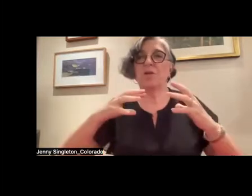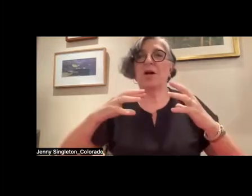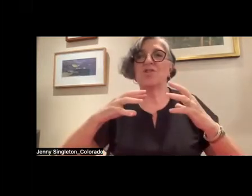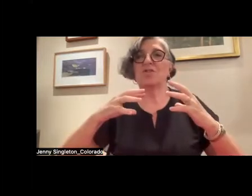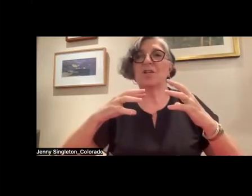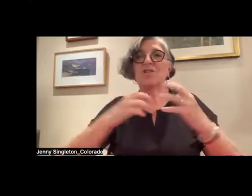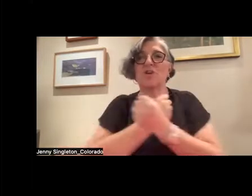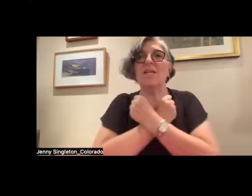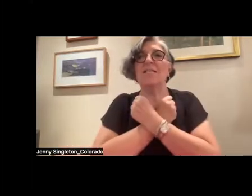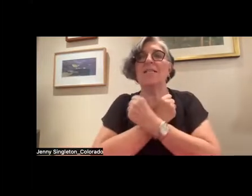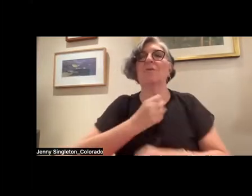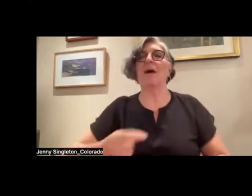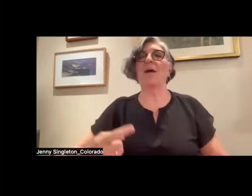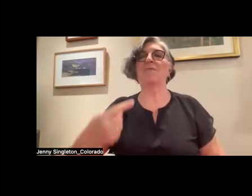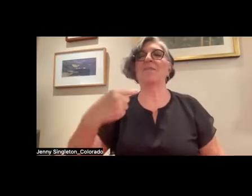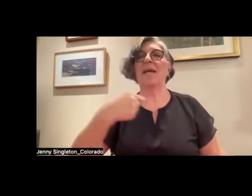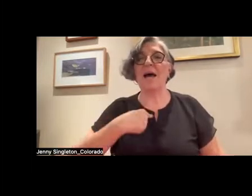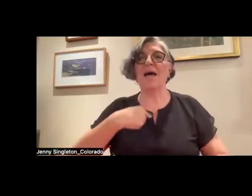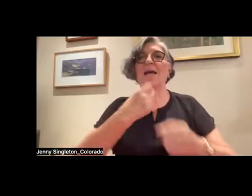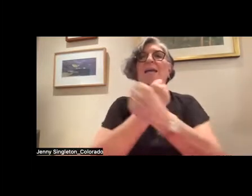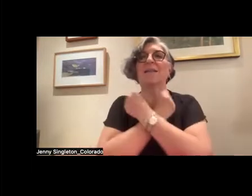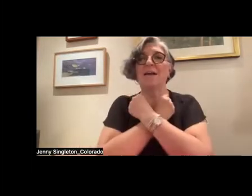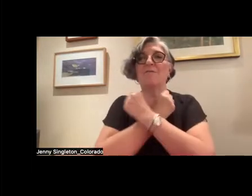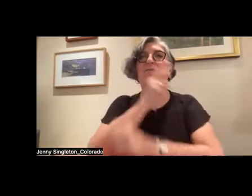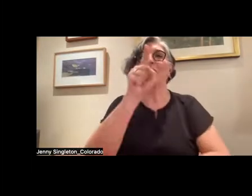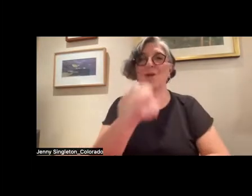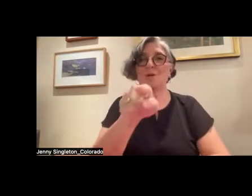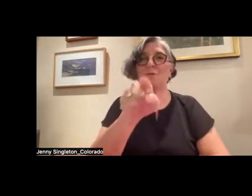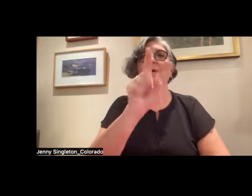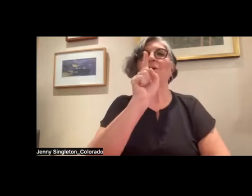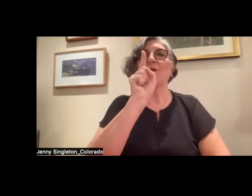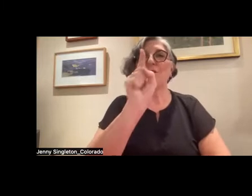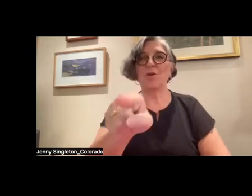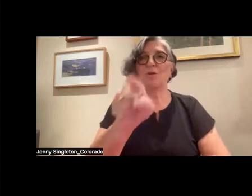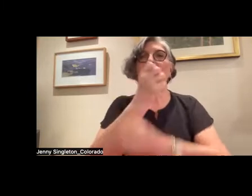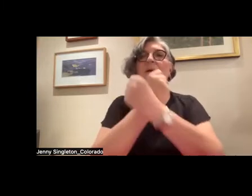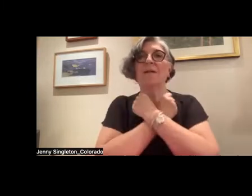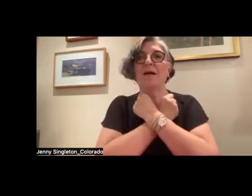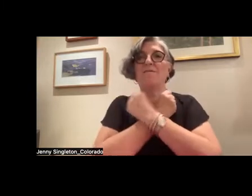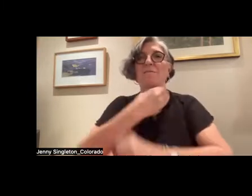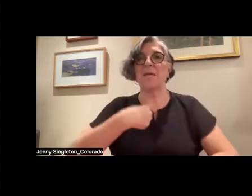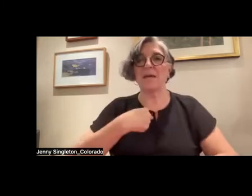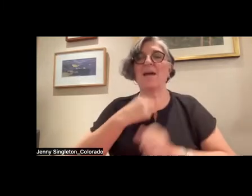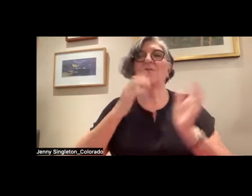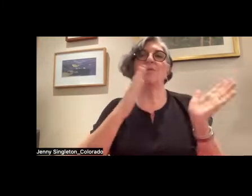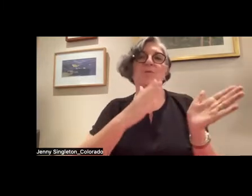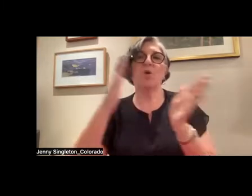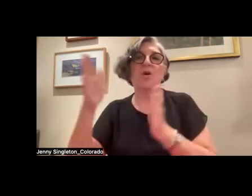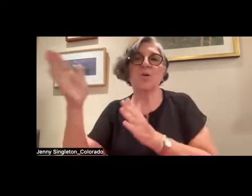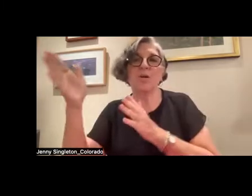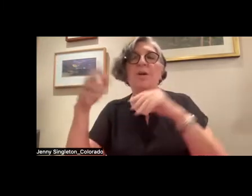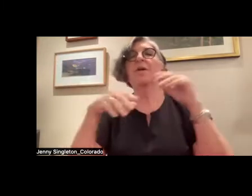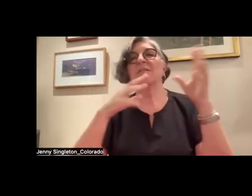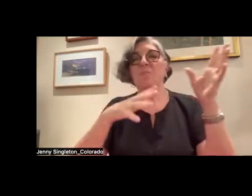a phonological constraint. And so now I have to say, I love you, or you love me. I have to use